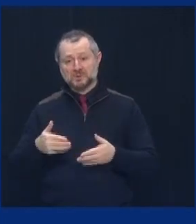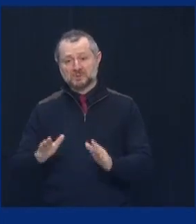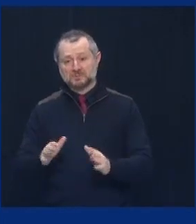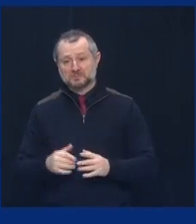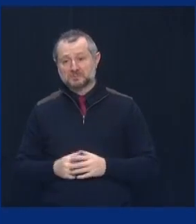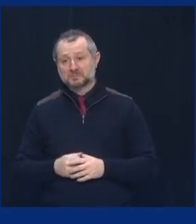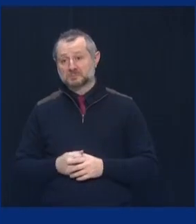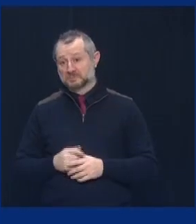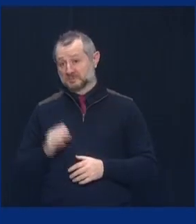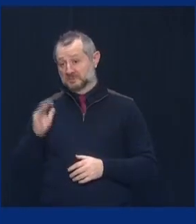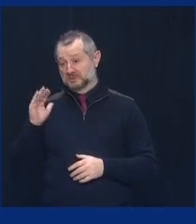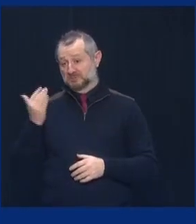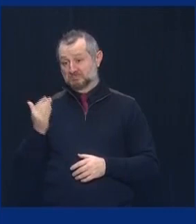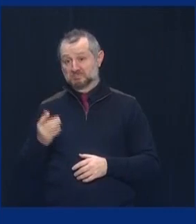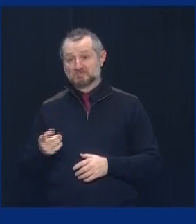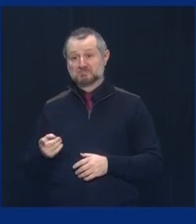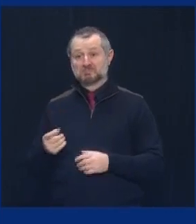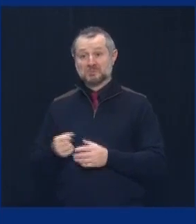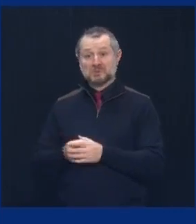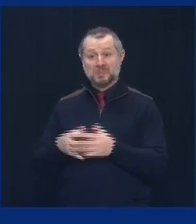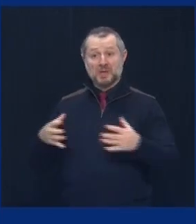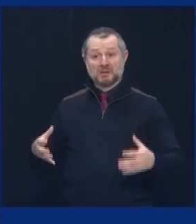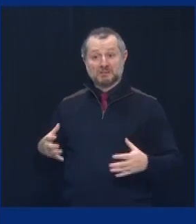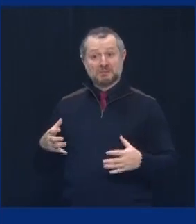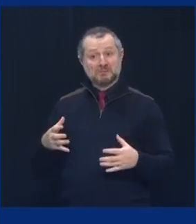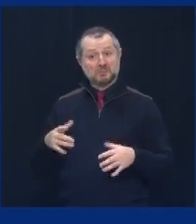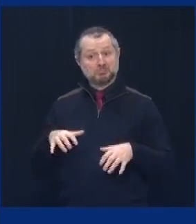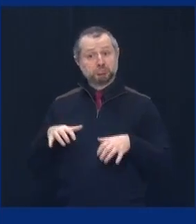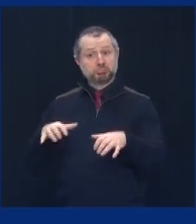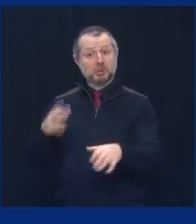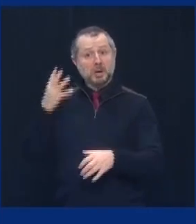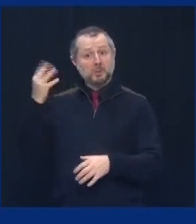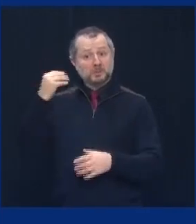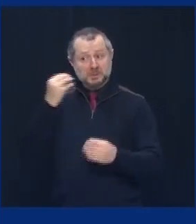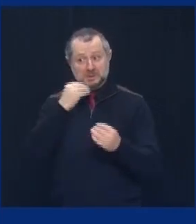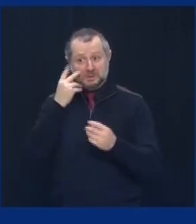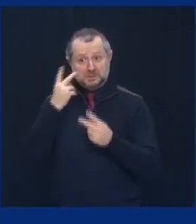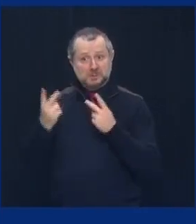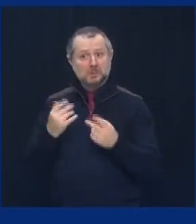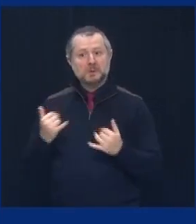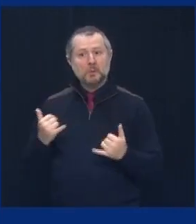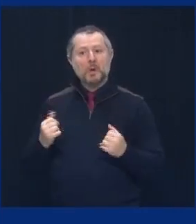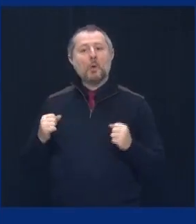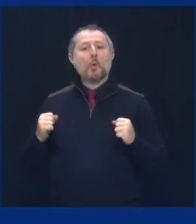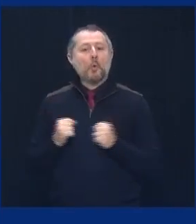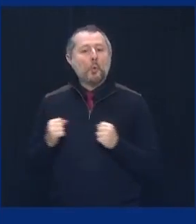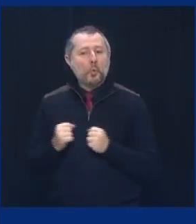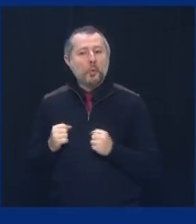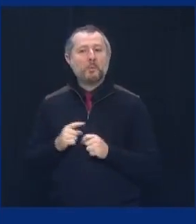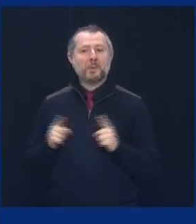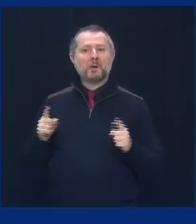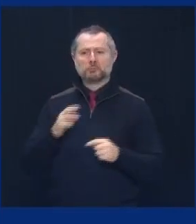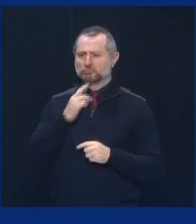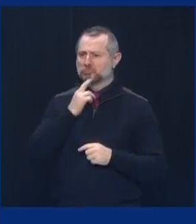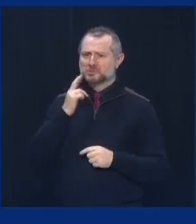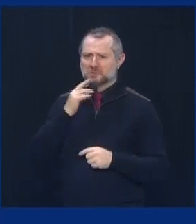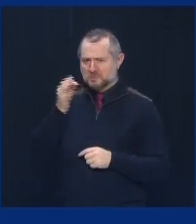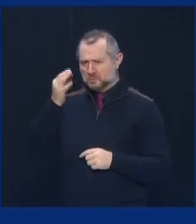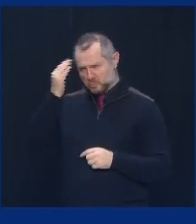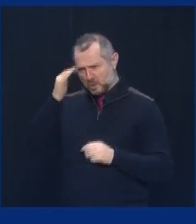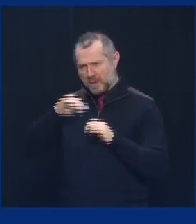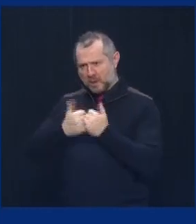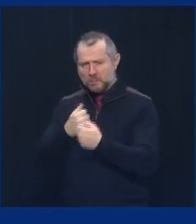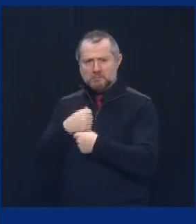very aggressively expanded. And even though the weather is colder, the restaurants have really adapted, and New Yorkers